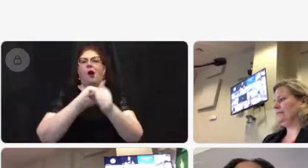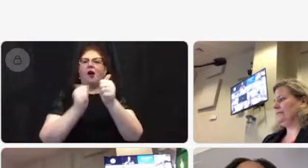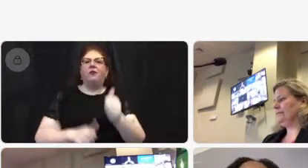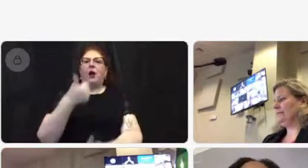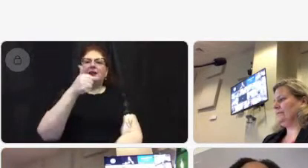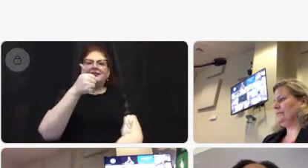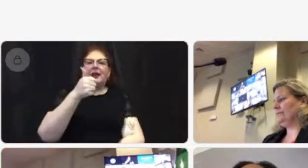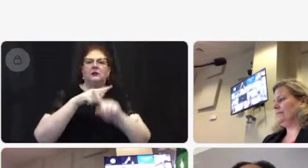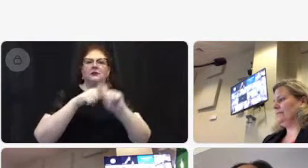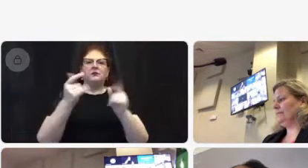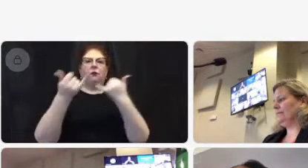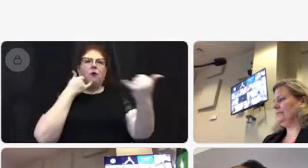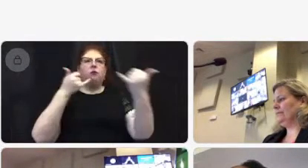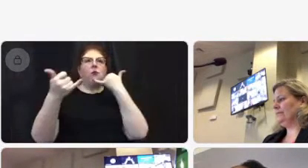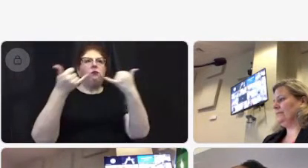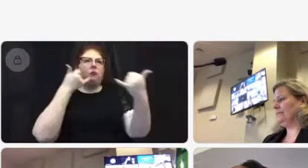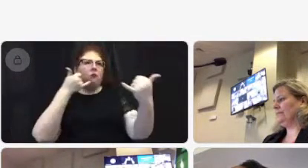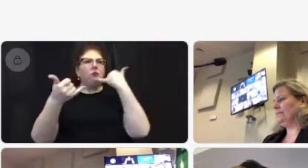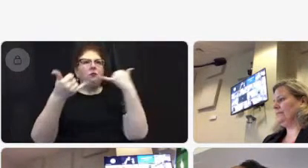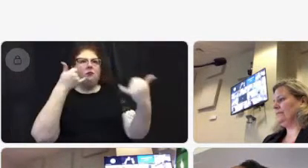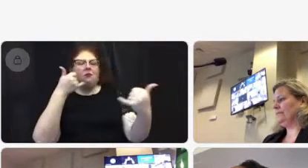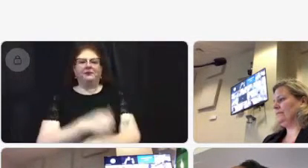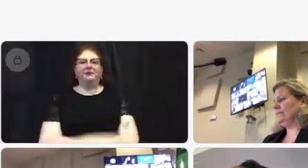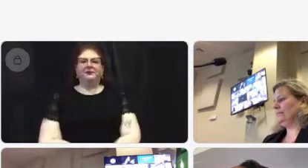meetings or phone calls.